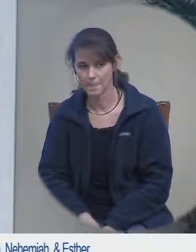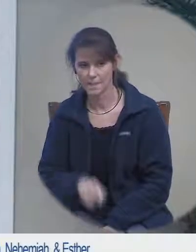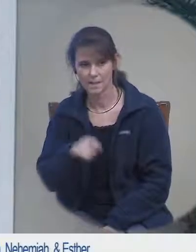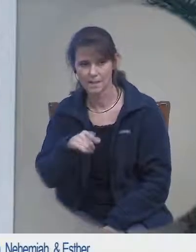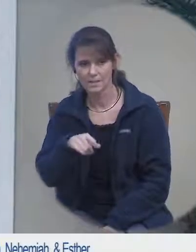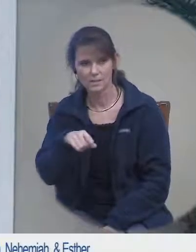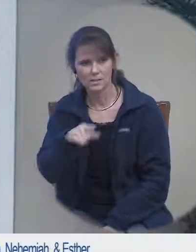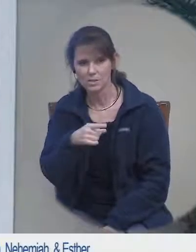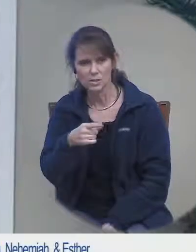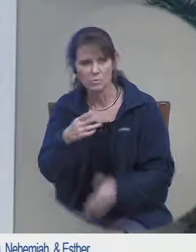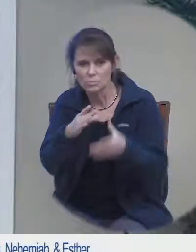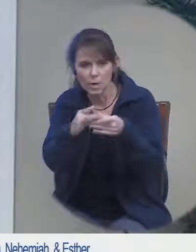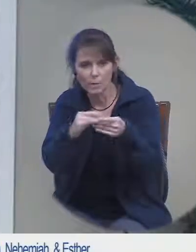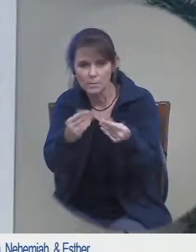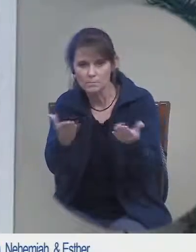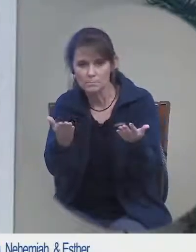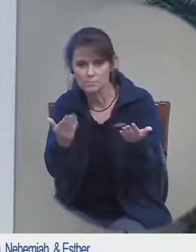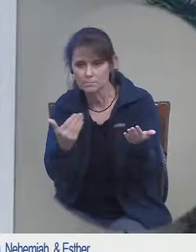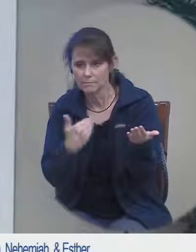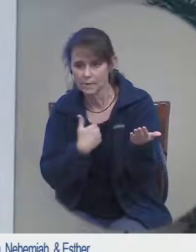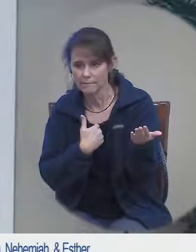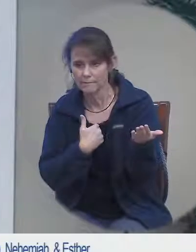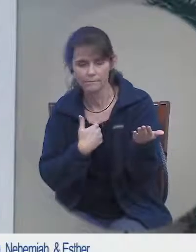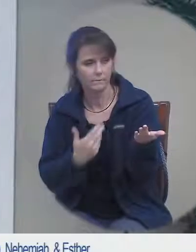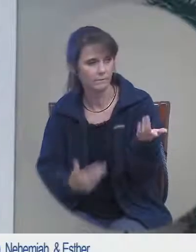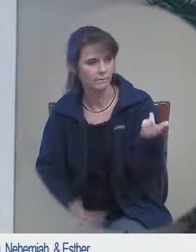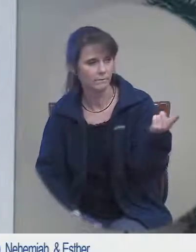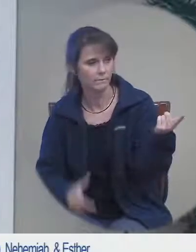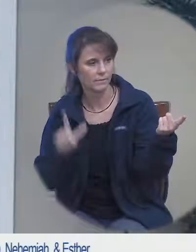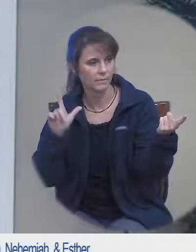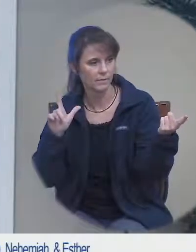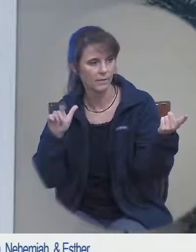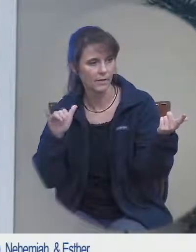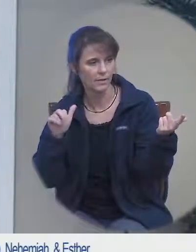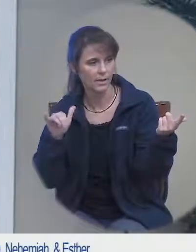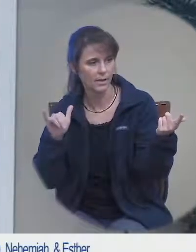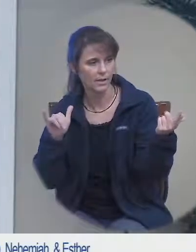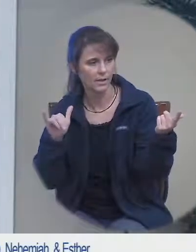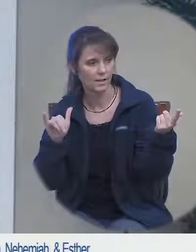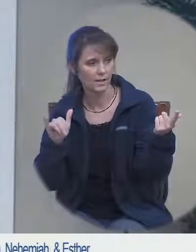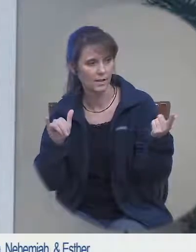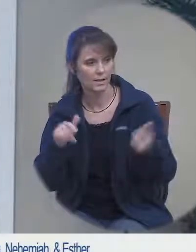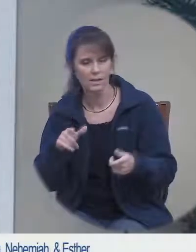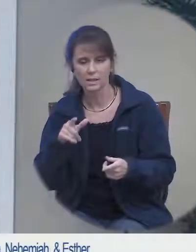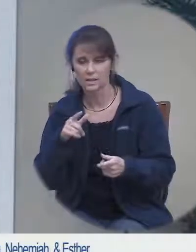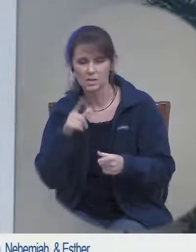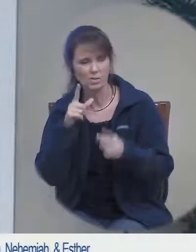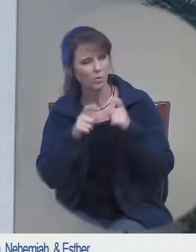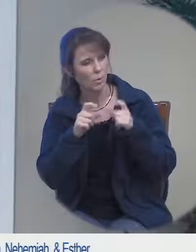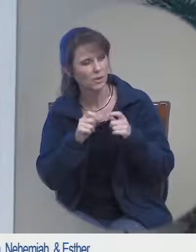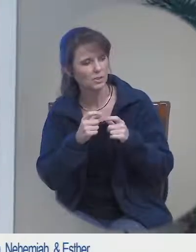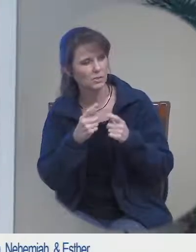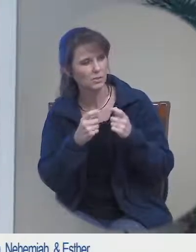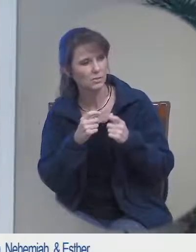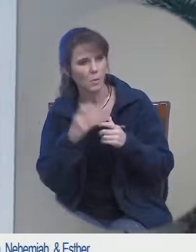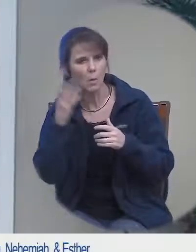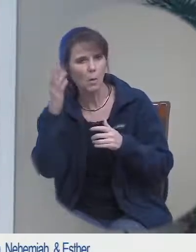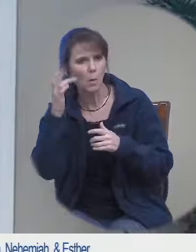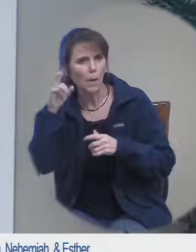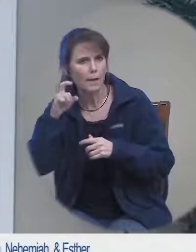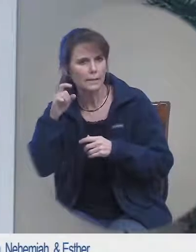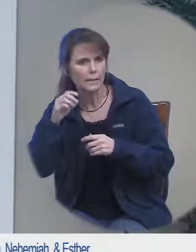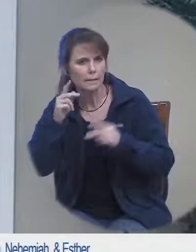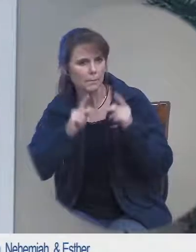up before we kind of jump onto the rest? Larry? Yeah. You asked the question, why did they need people to live in